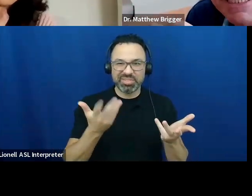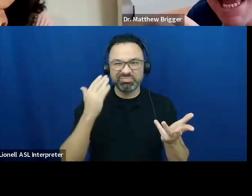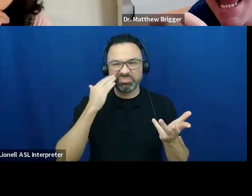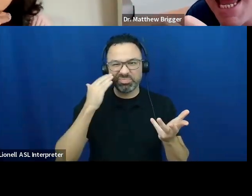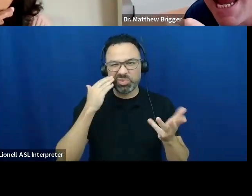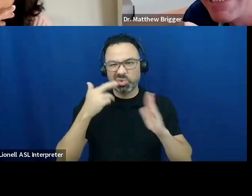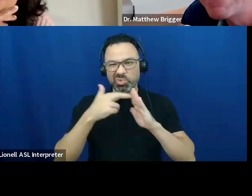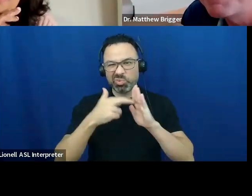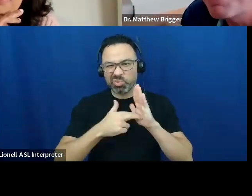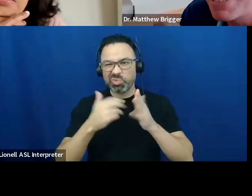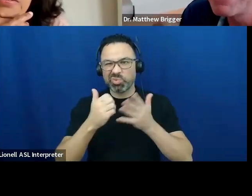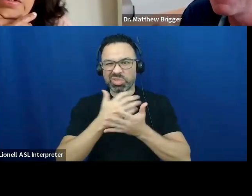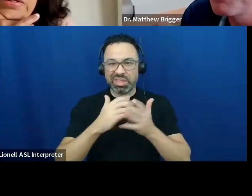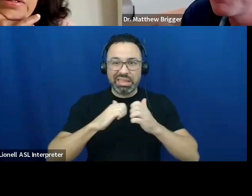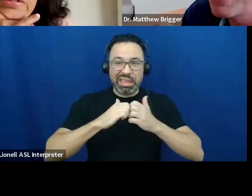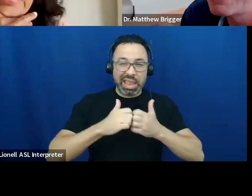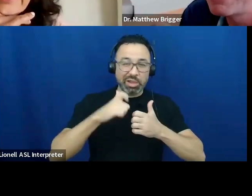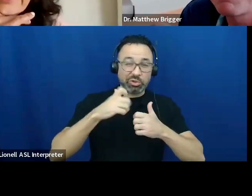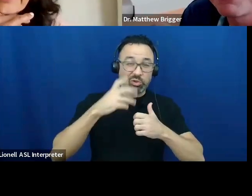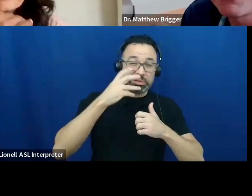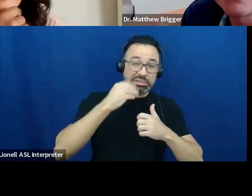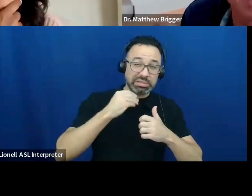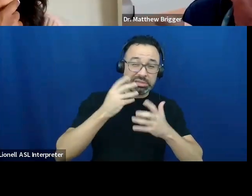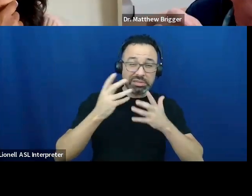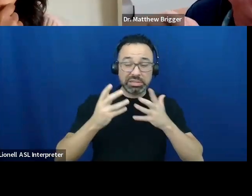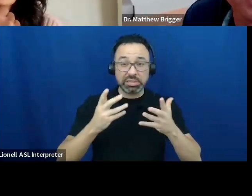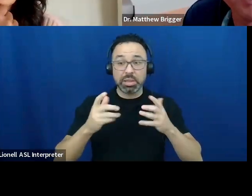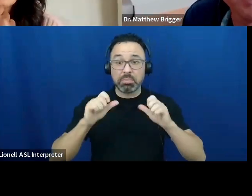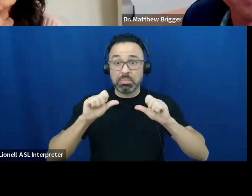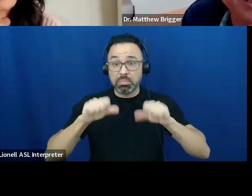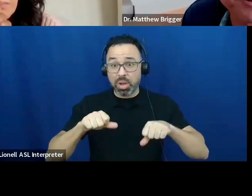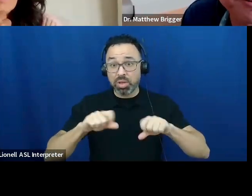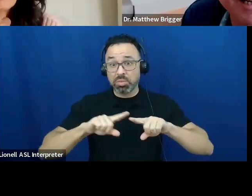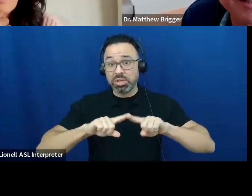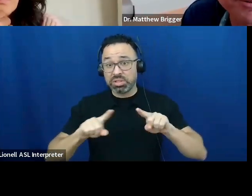piece to this. Is it possible that different positioning?